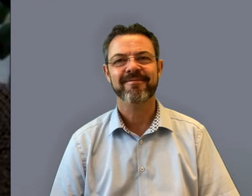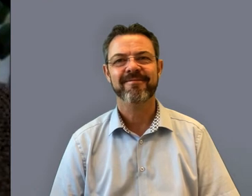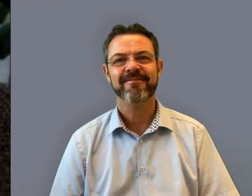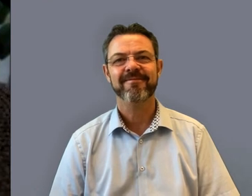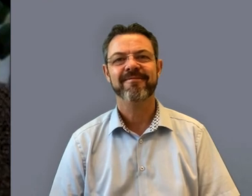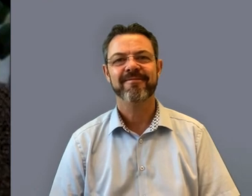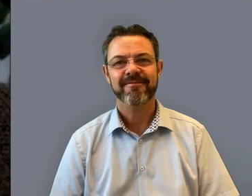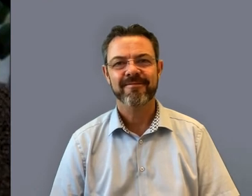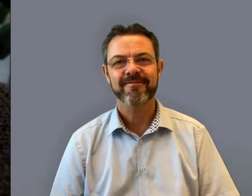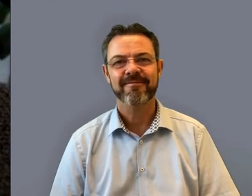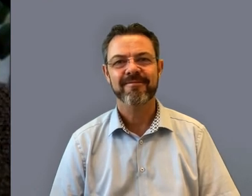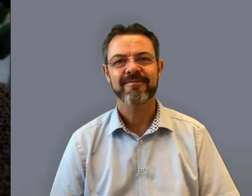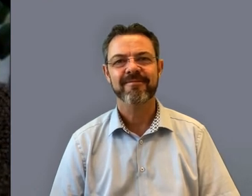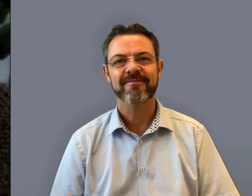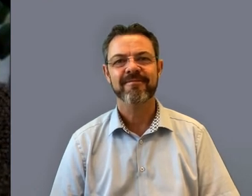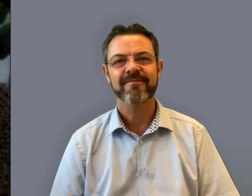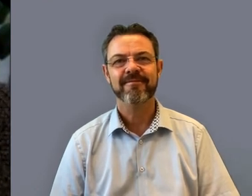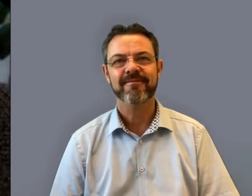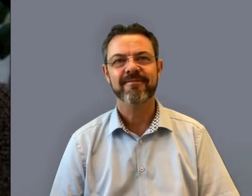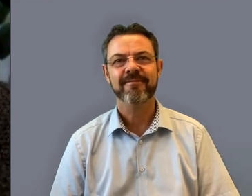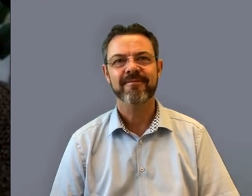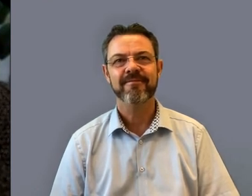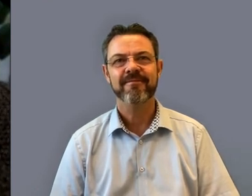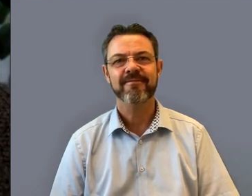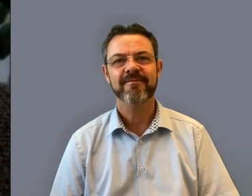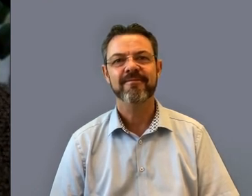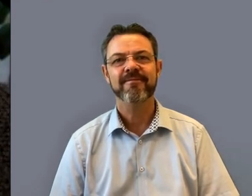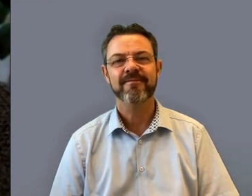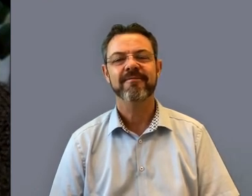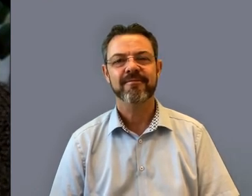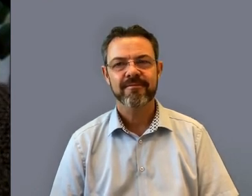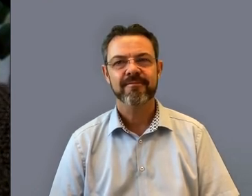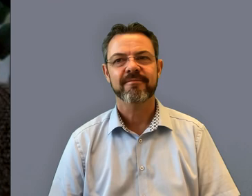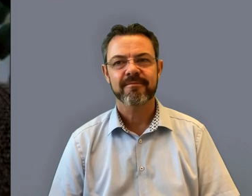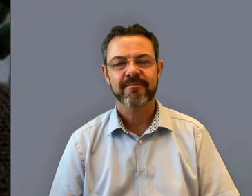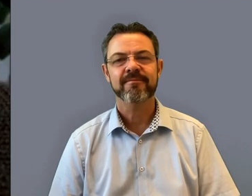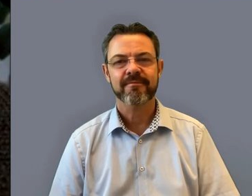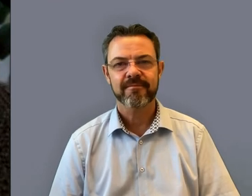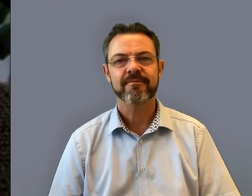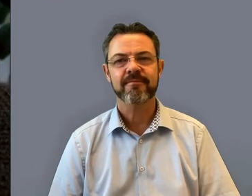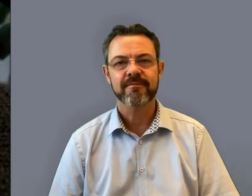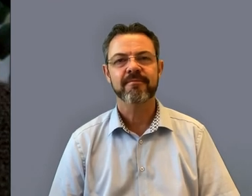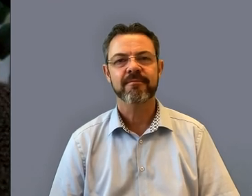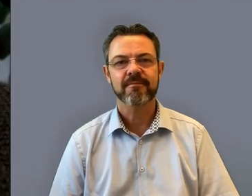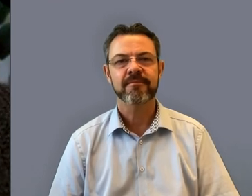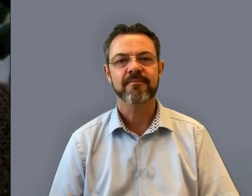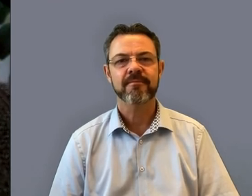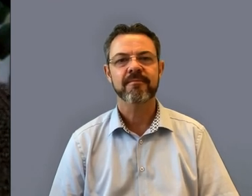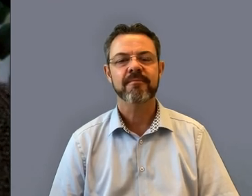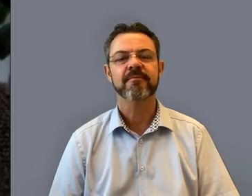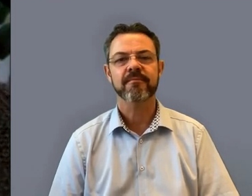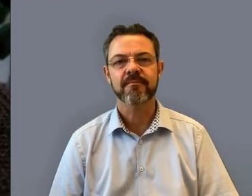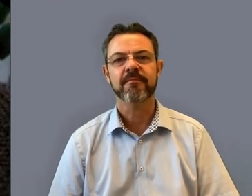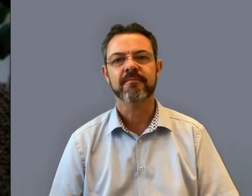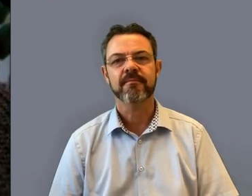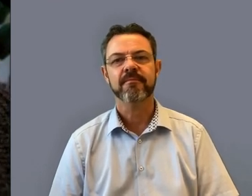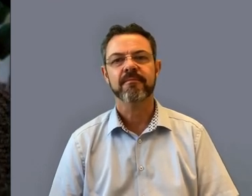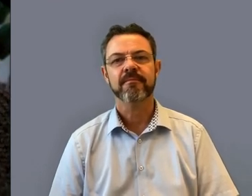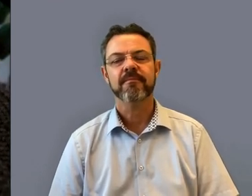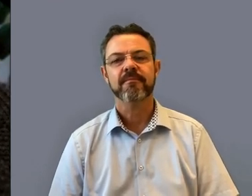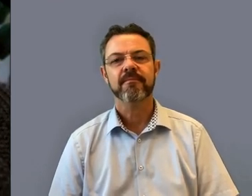year to build your new system. So in that sense, these simple heuristics are easy to tweak. So they allow you to react quicker